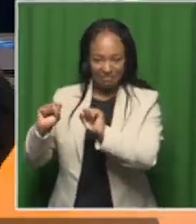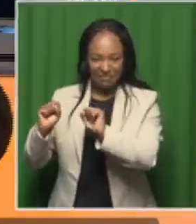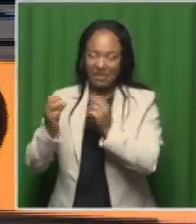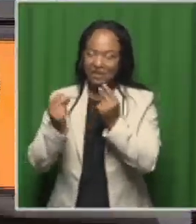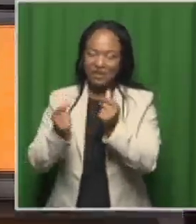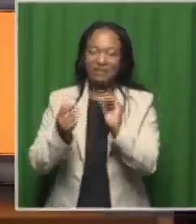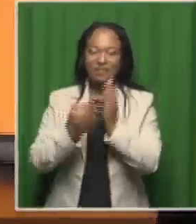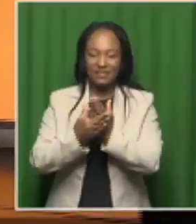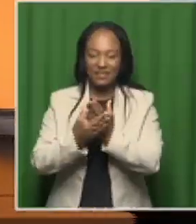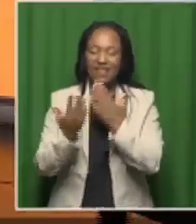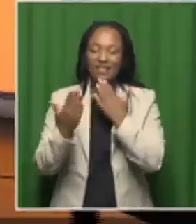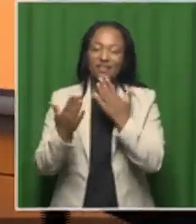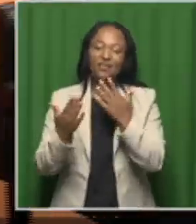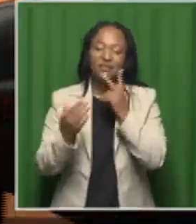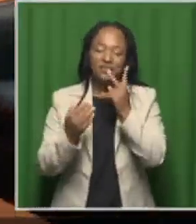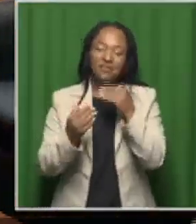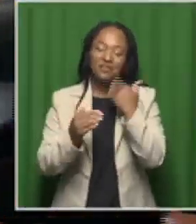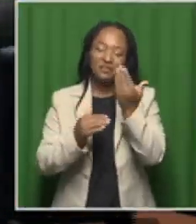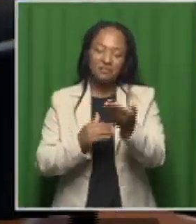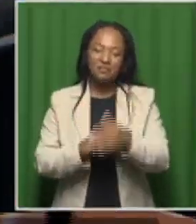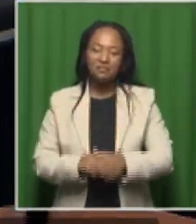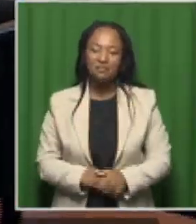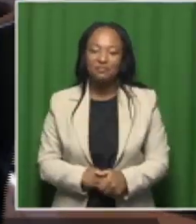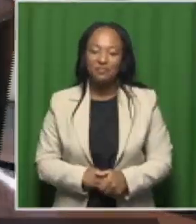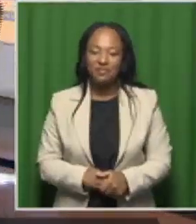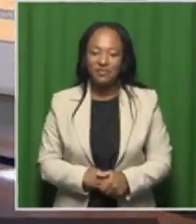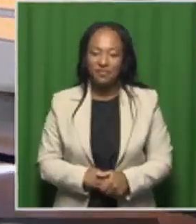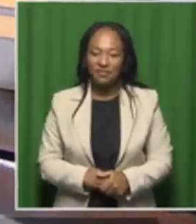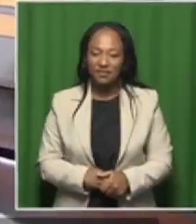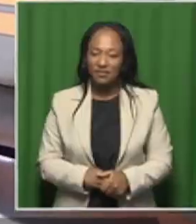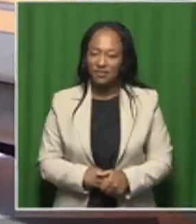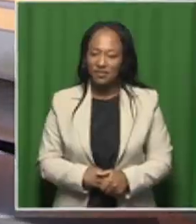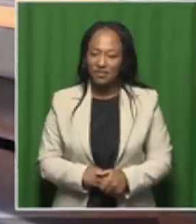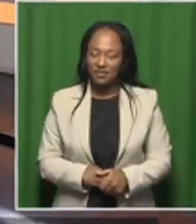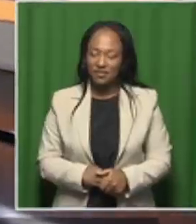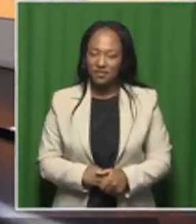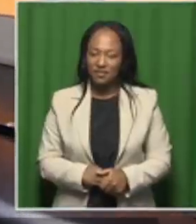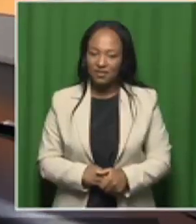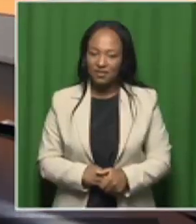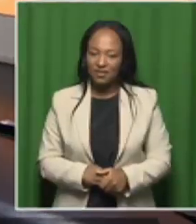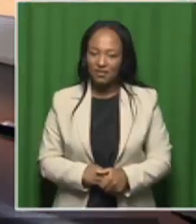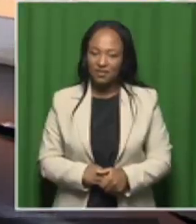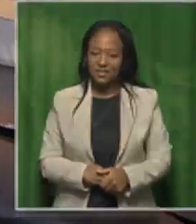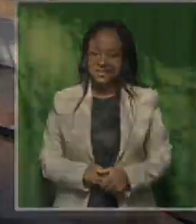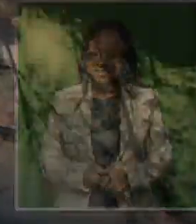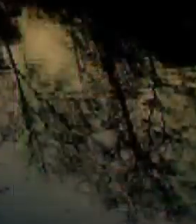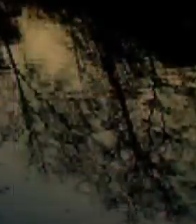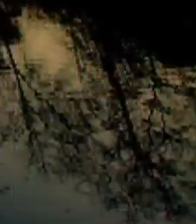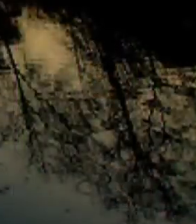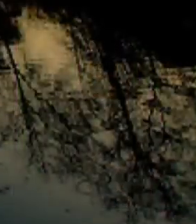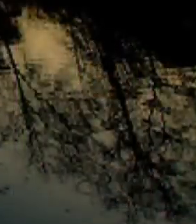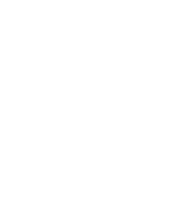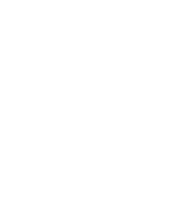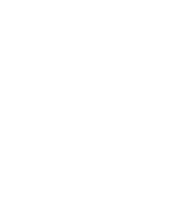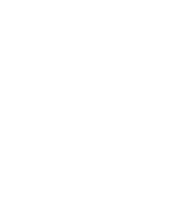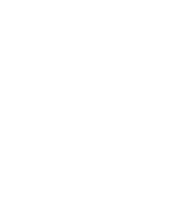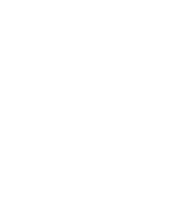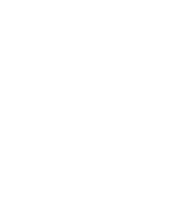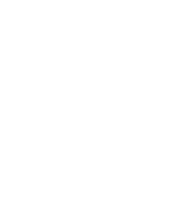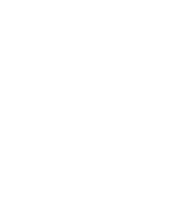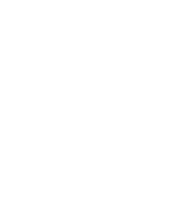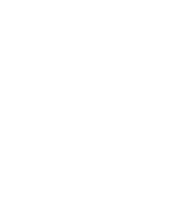problem. break. We got to see you after this. Stay with All right, us. thank you so much. So that's amazing. So you go Yeah. under the rib cage here. Yeah.